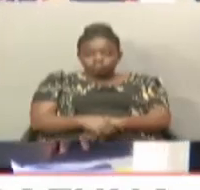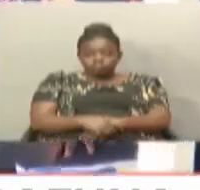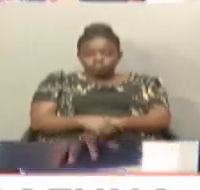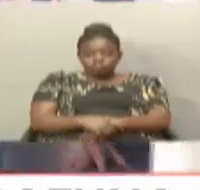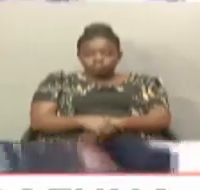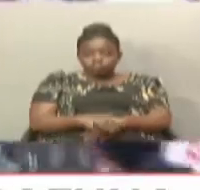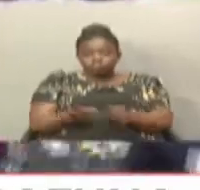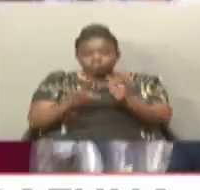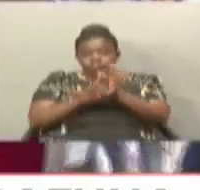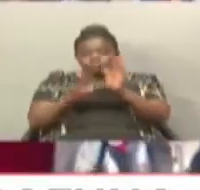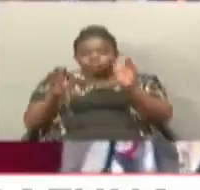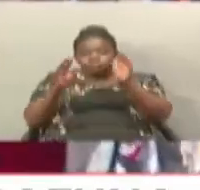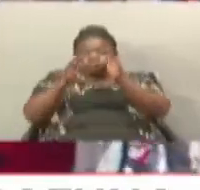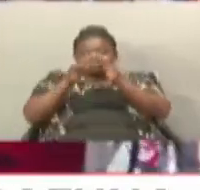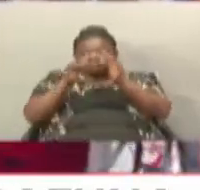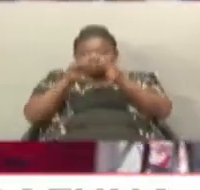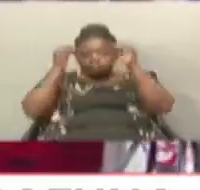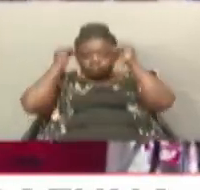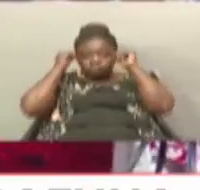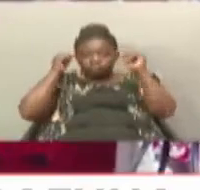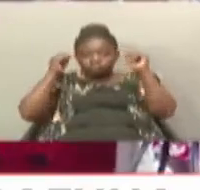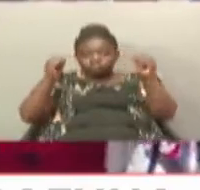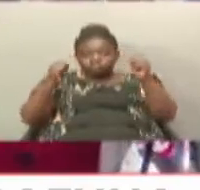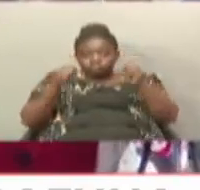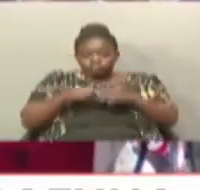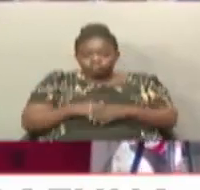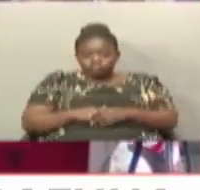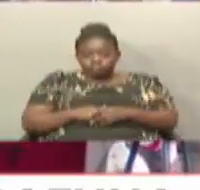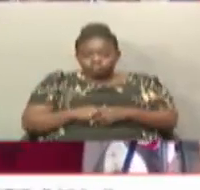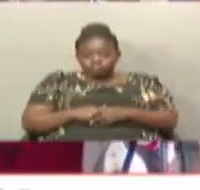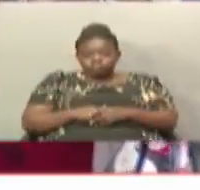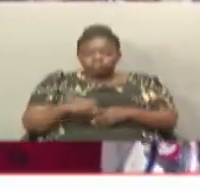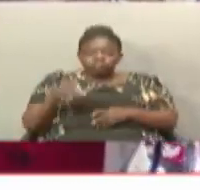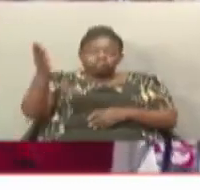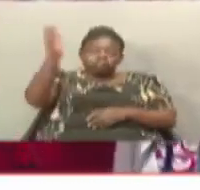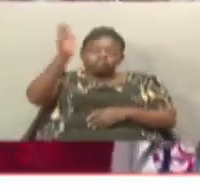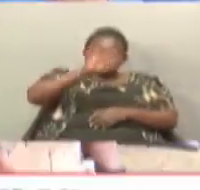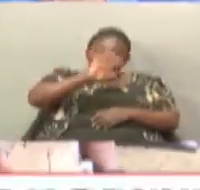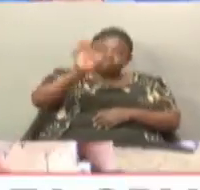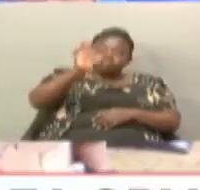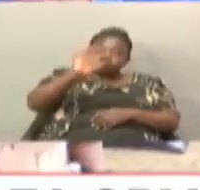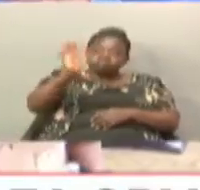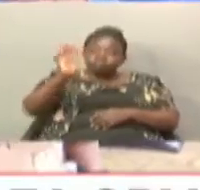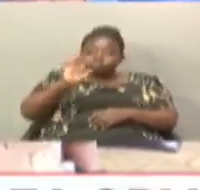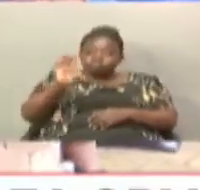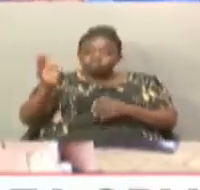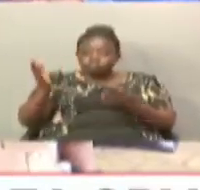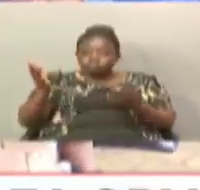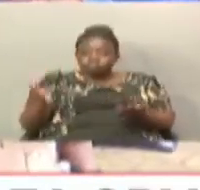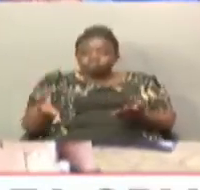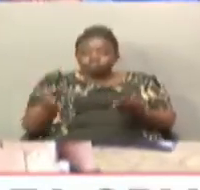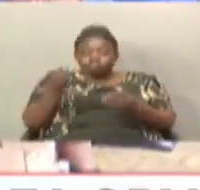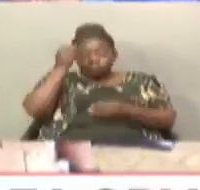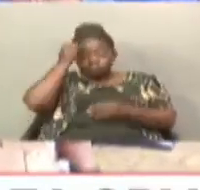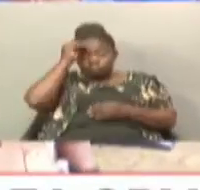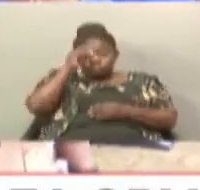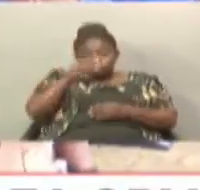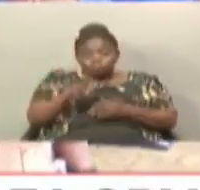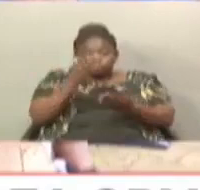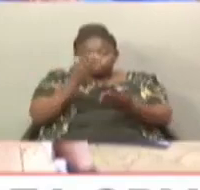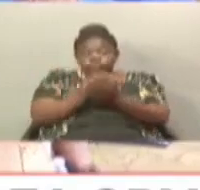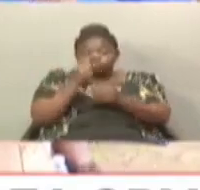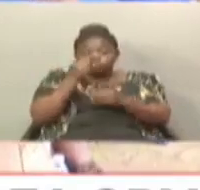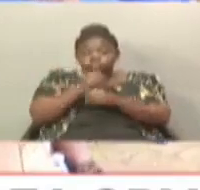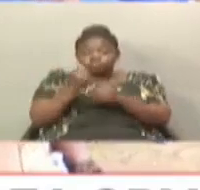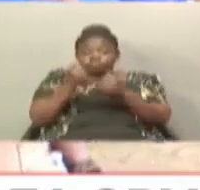Representatives from State House representatives, please wave to the mubako omutikiddwa asibye abaana